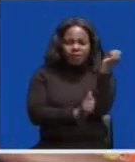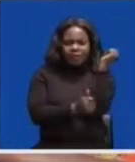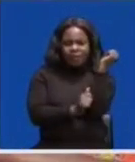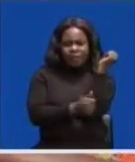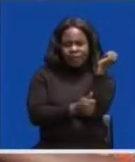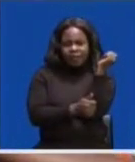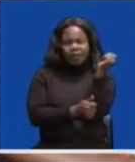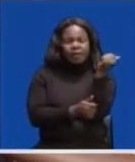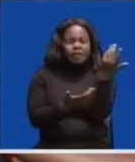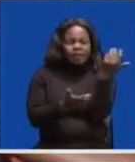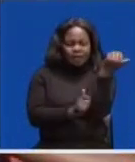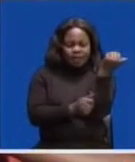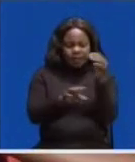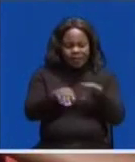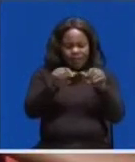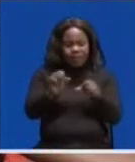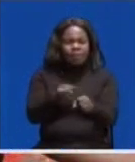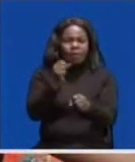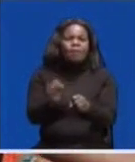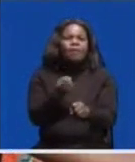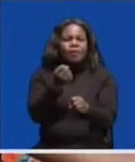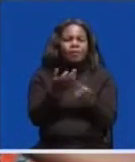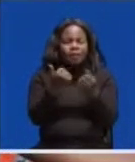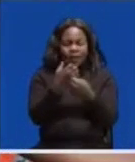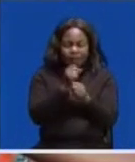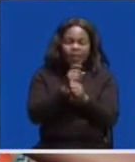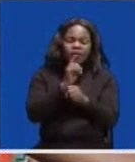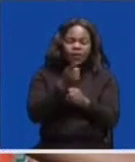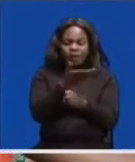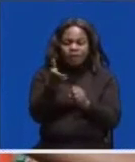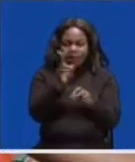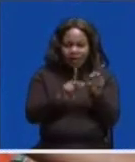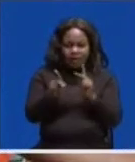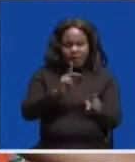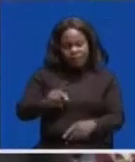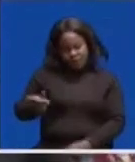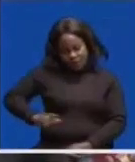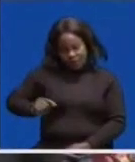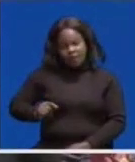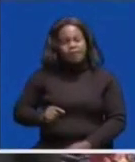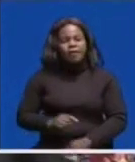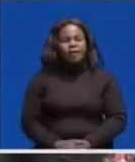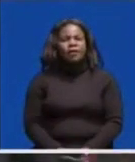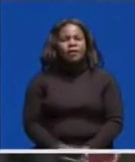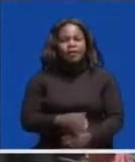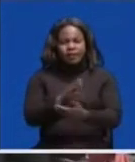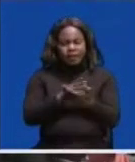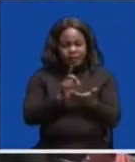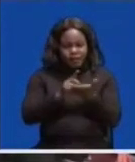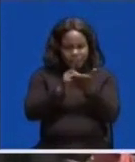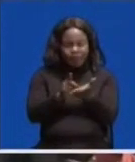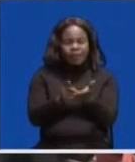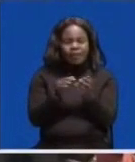relief millimil, and we want to ensure that these people are satisfied and then they get to do work. Samuel Luneta is the fund